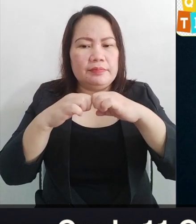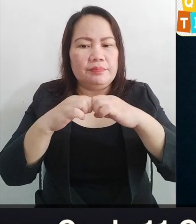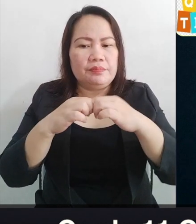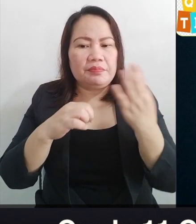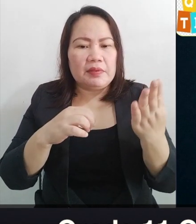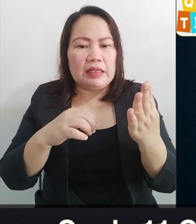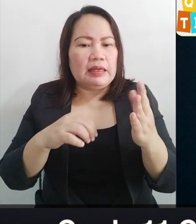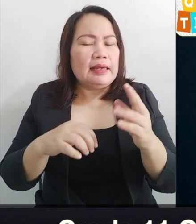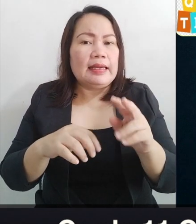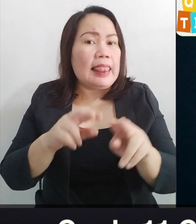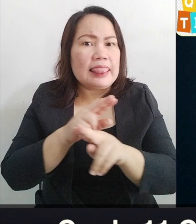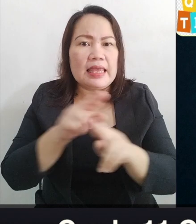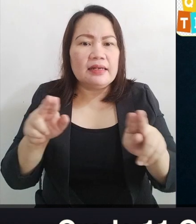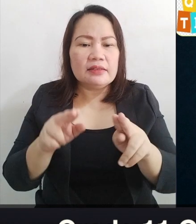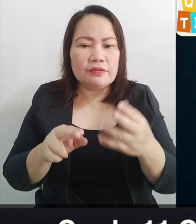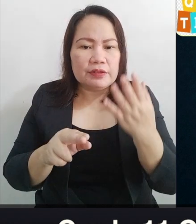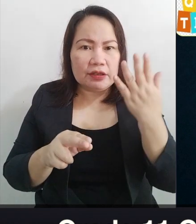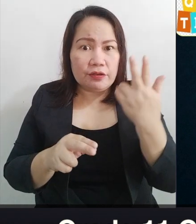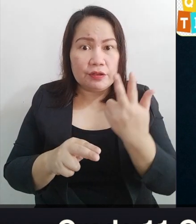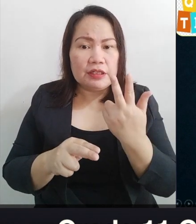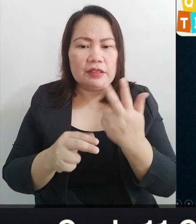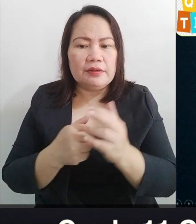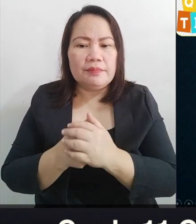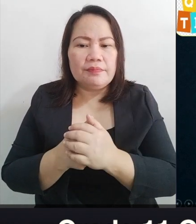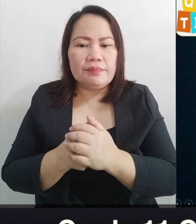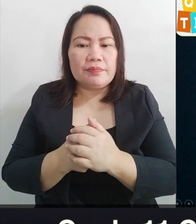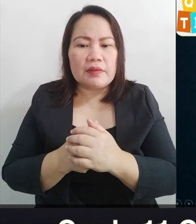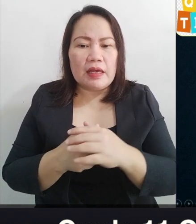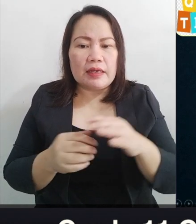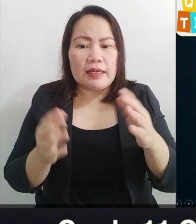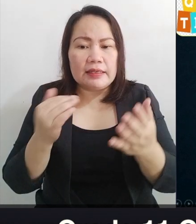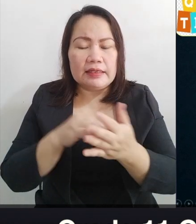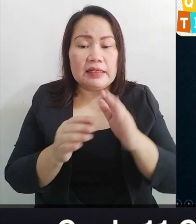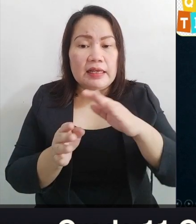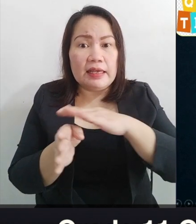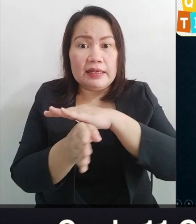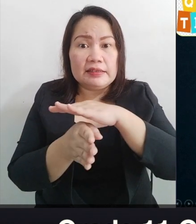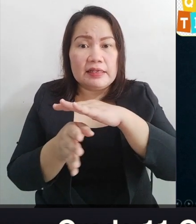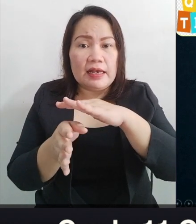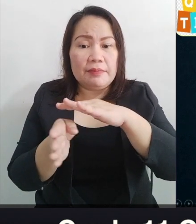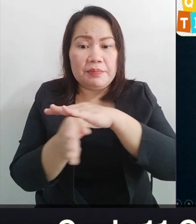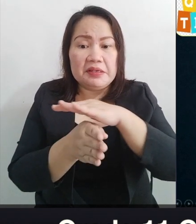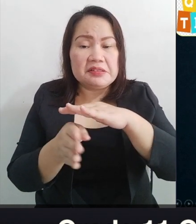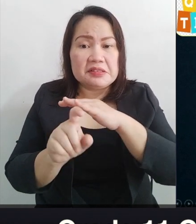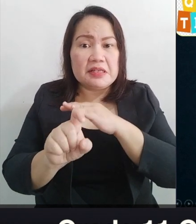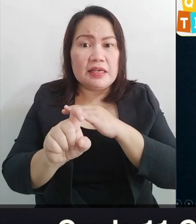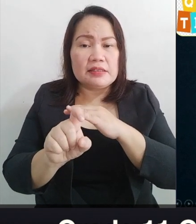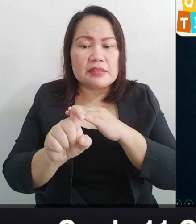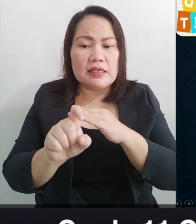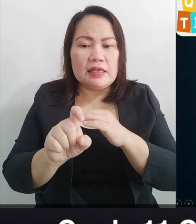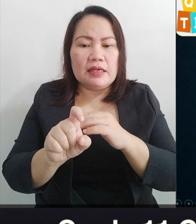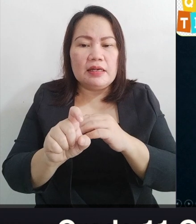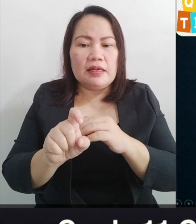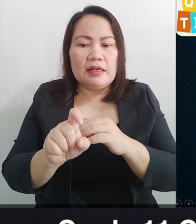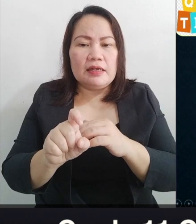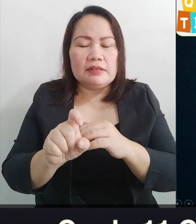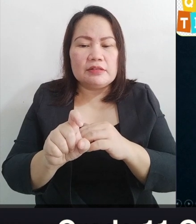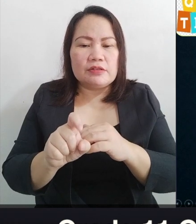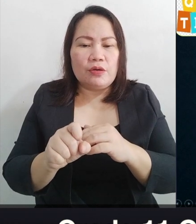inequality. For number 3, that is none of these y. So again, so yung base mo dito ay x, and that is variable,